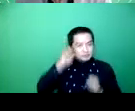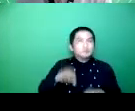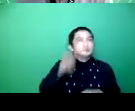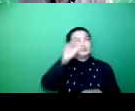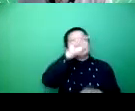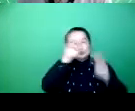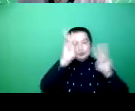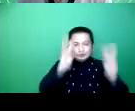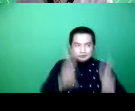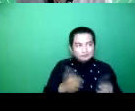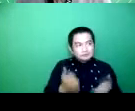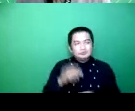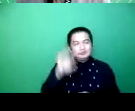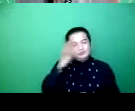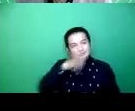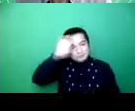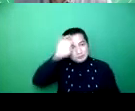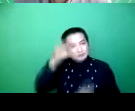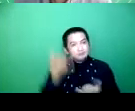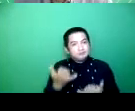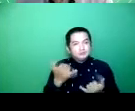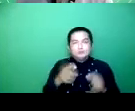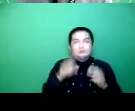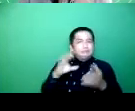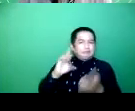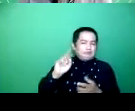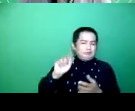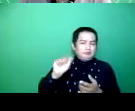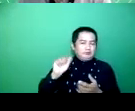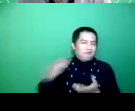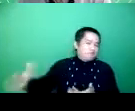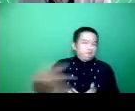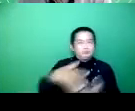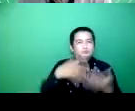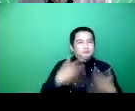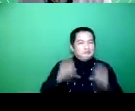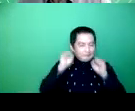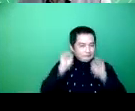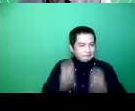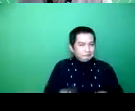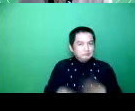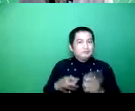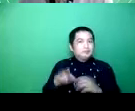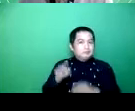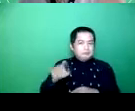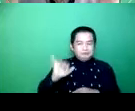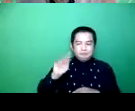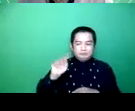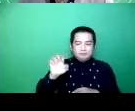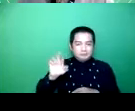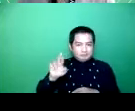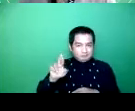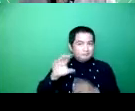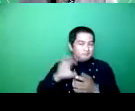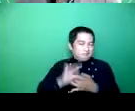Cairo, Egypt. And that kind of data is possible thanks to interconnectivity. And it has so many implications, and it goes way